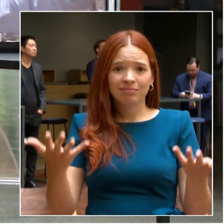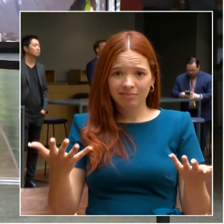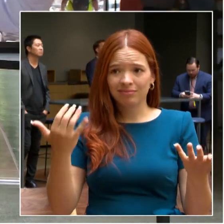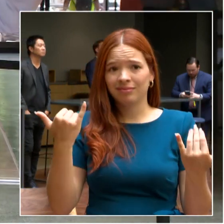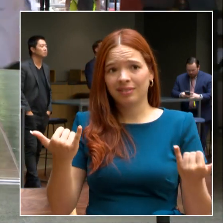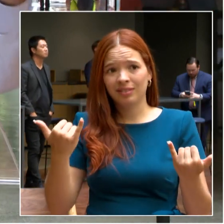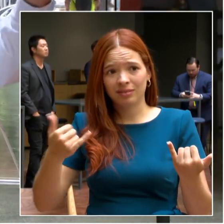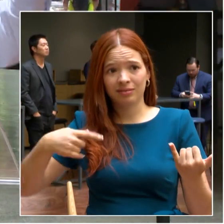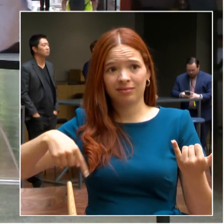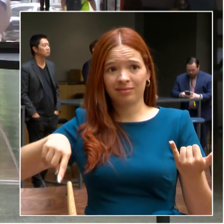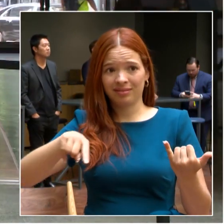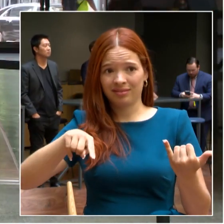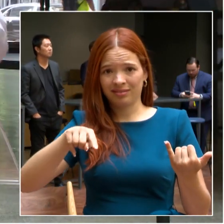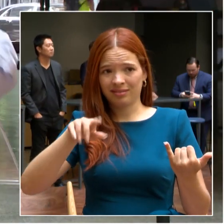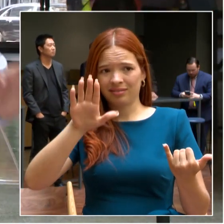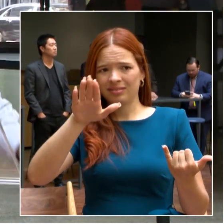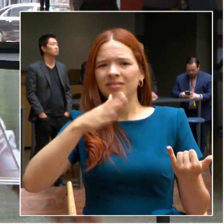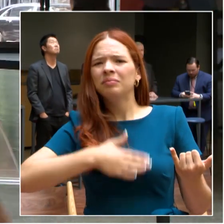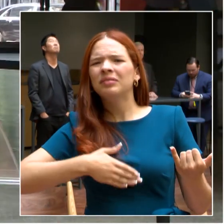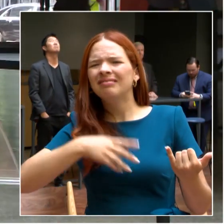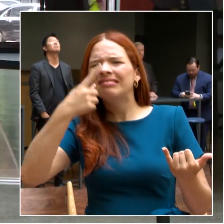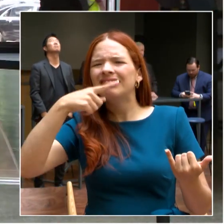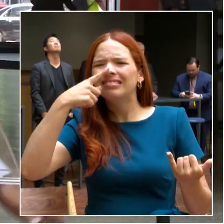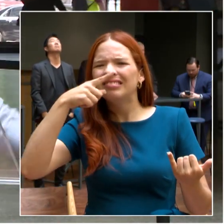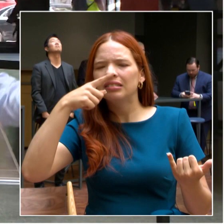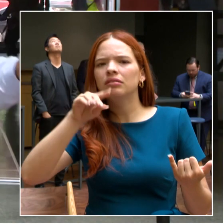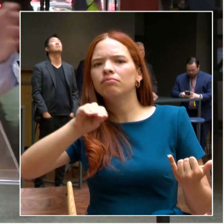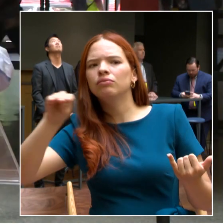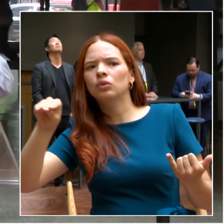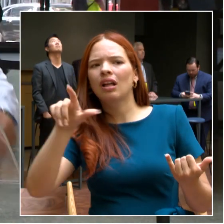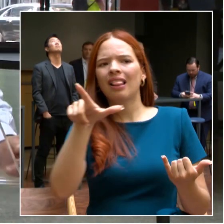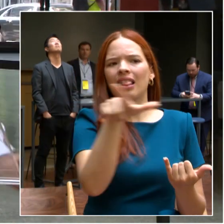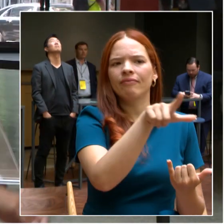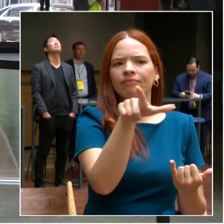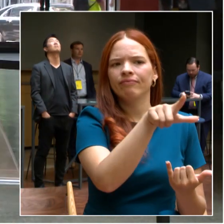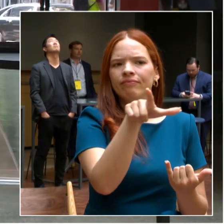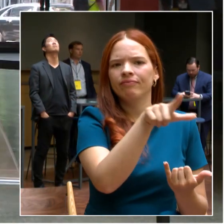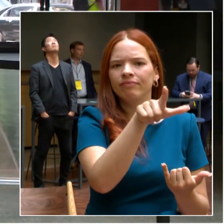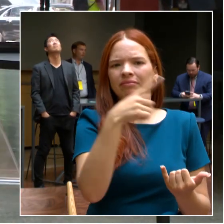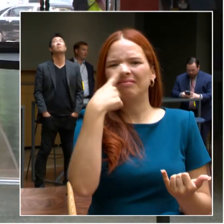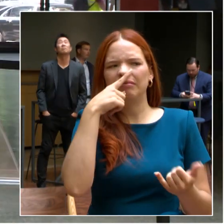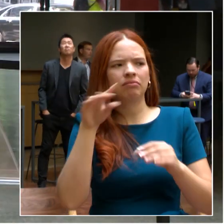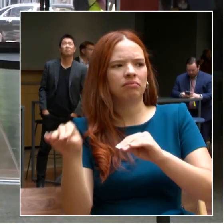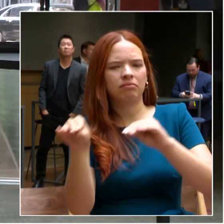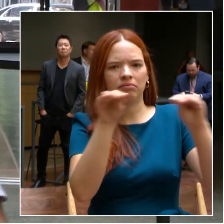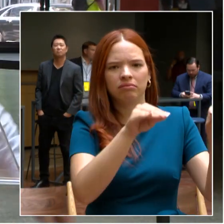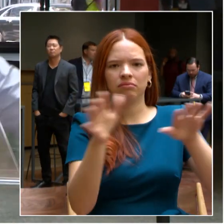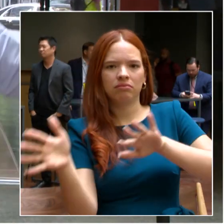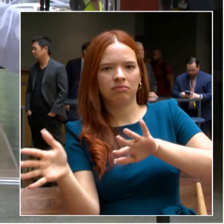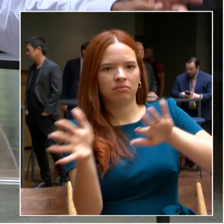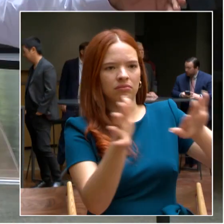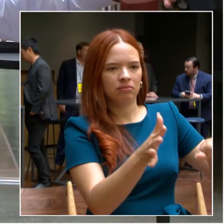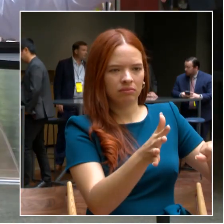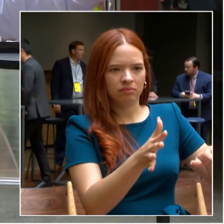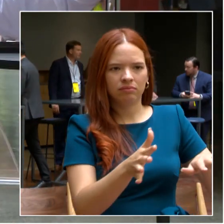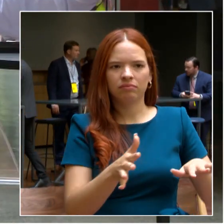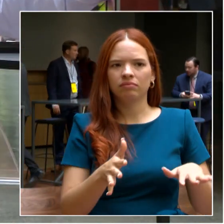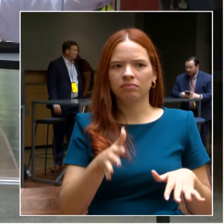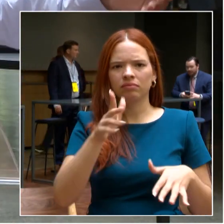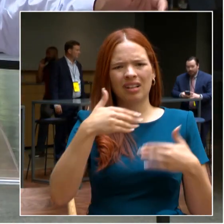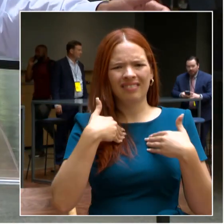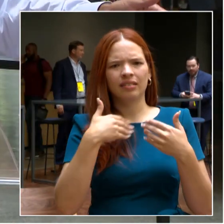your way in toward the back? We've got plenty of space toward the back, except for you,